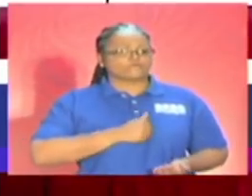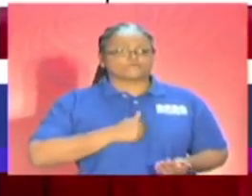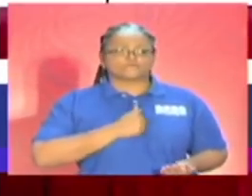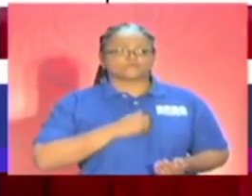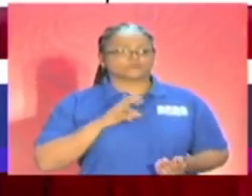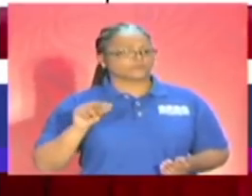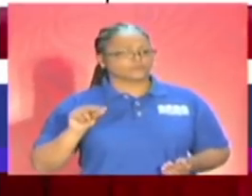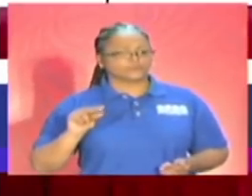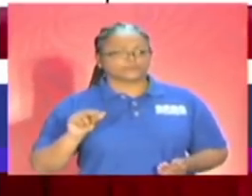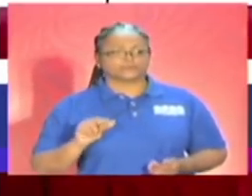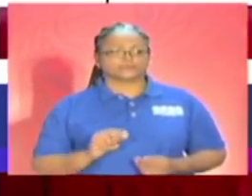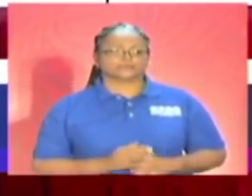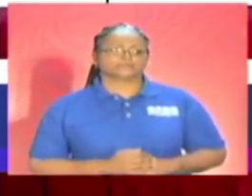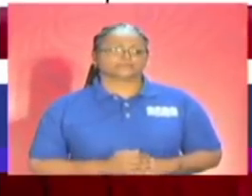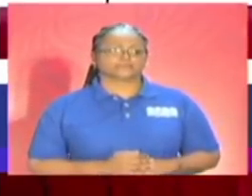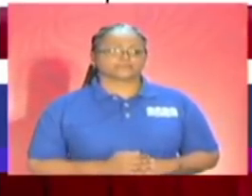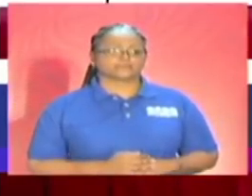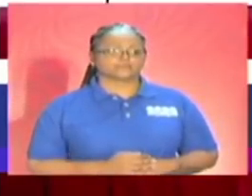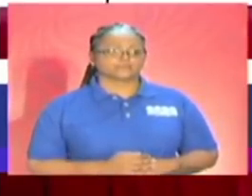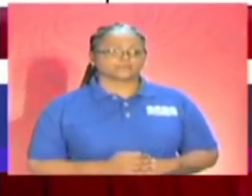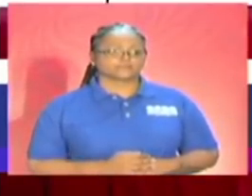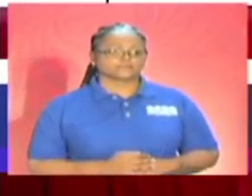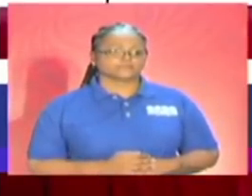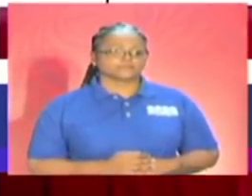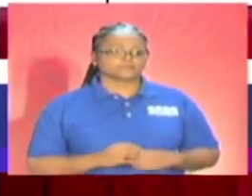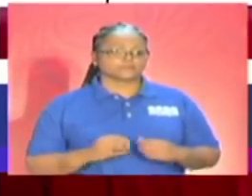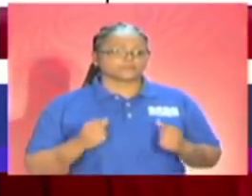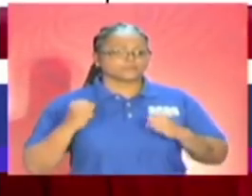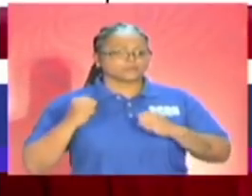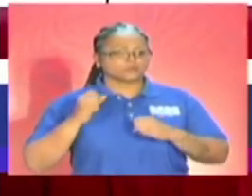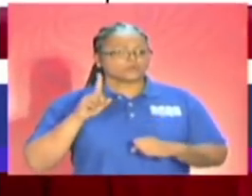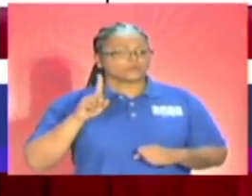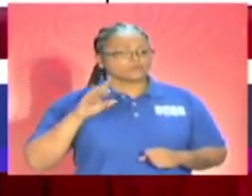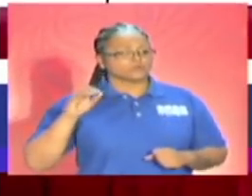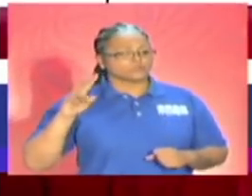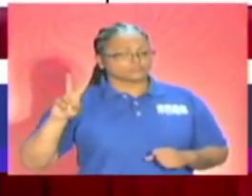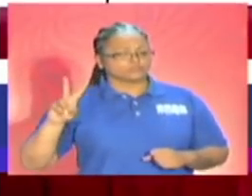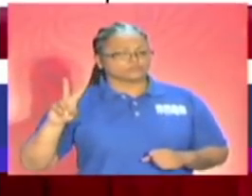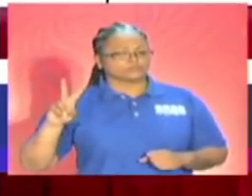Othello. Power 102, we go to you now. Power 102, good morning.